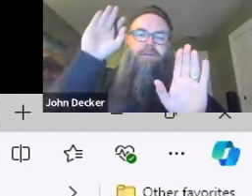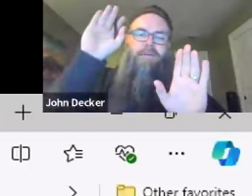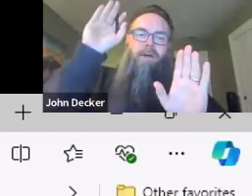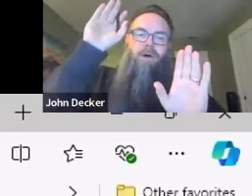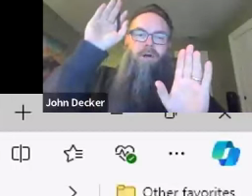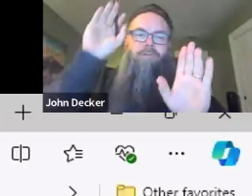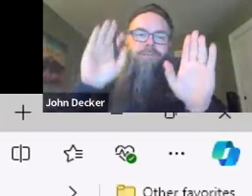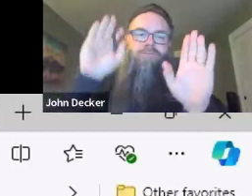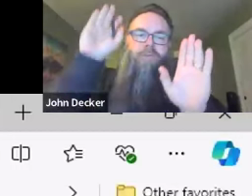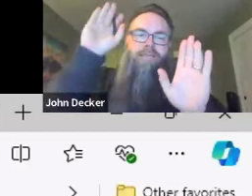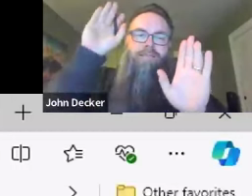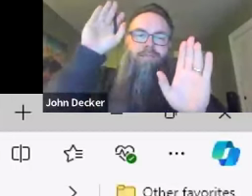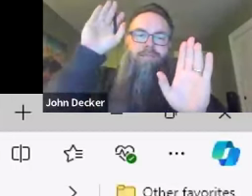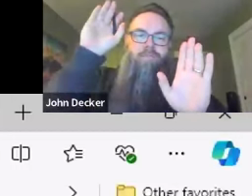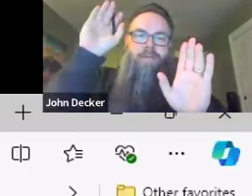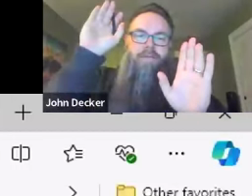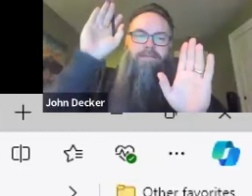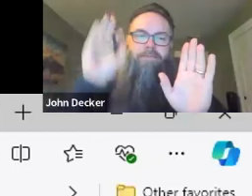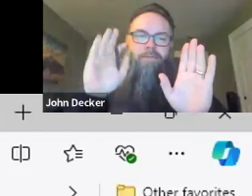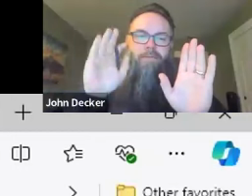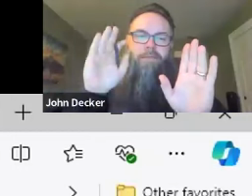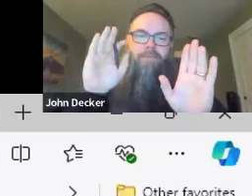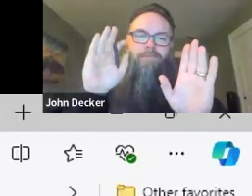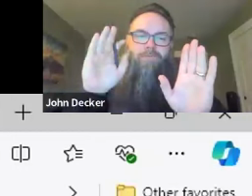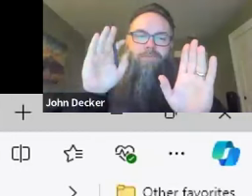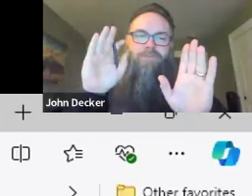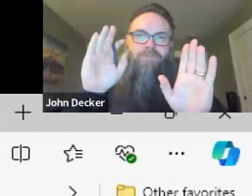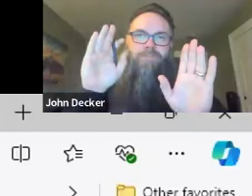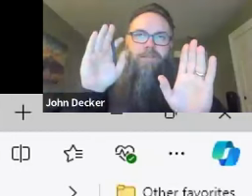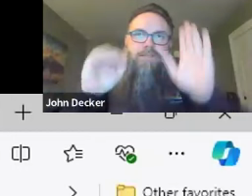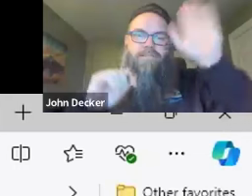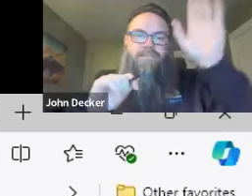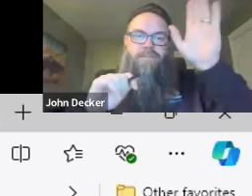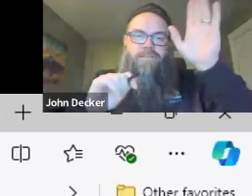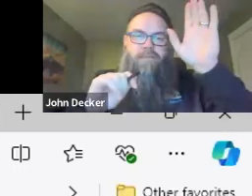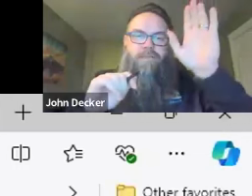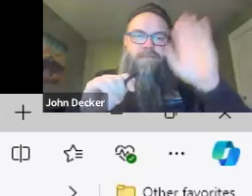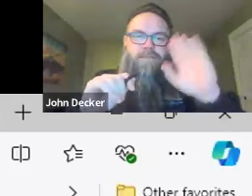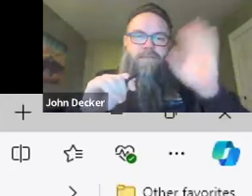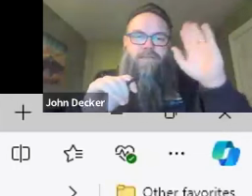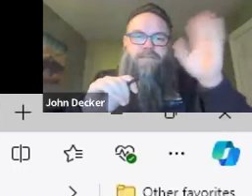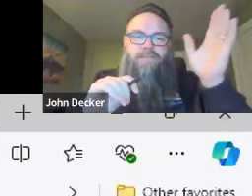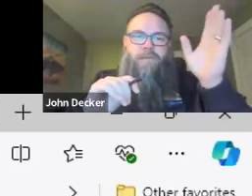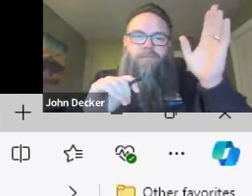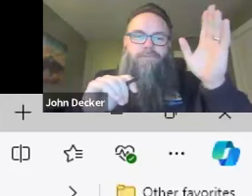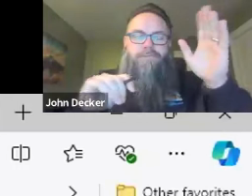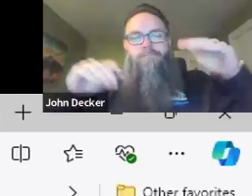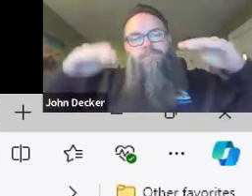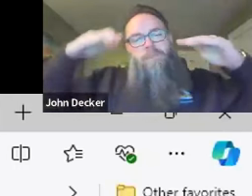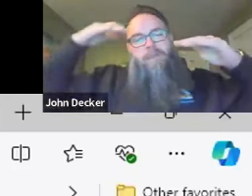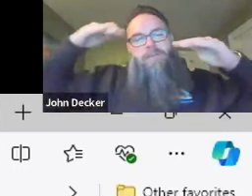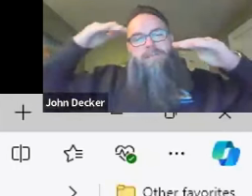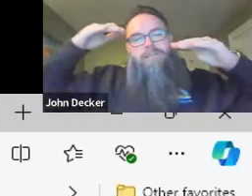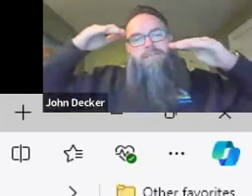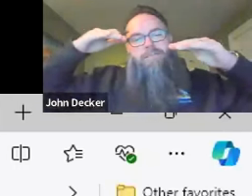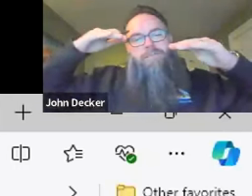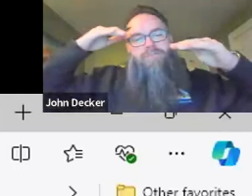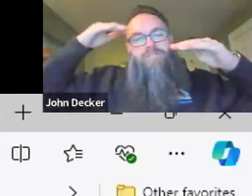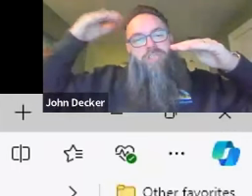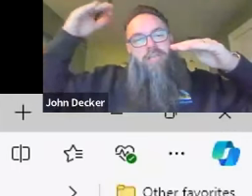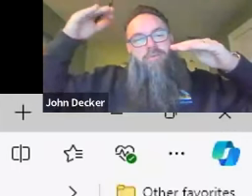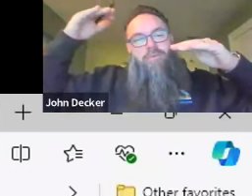take a look at all of these rates that we've created separately through the regional center, these 637s and these health and safety waivers. And we need to